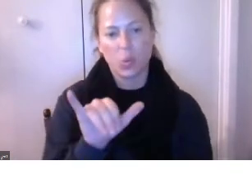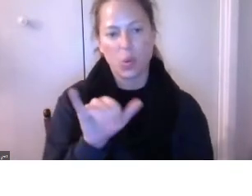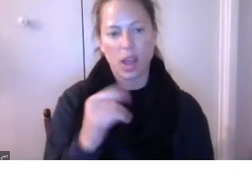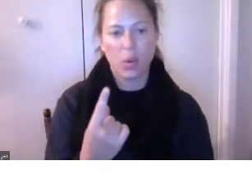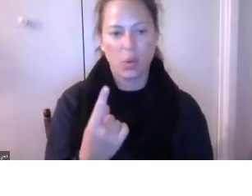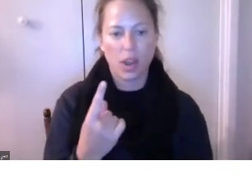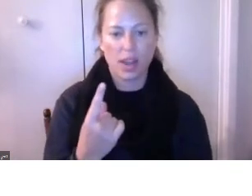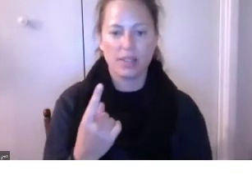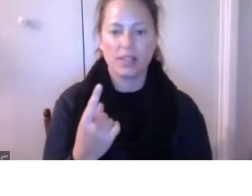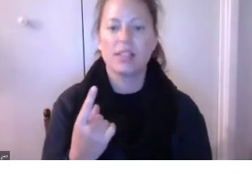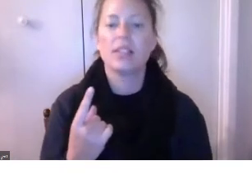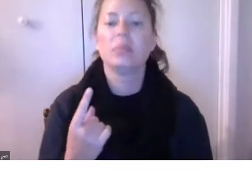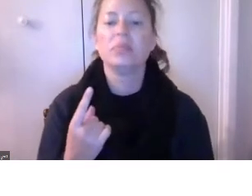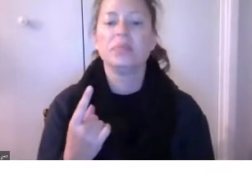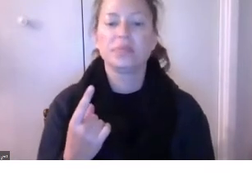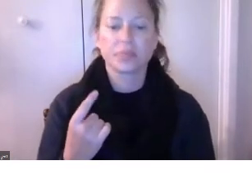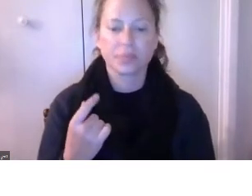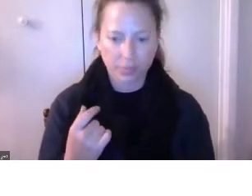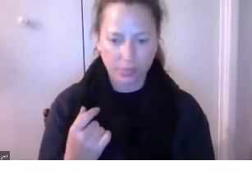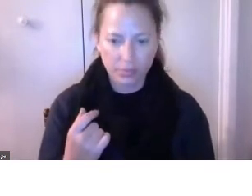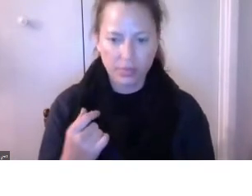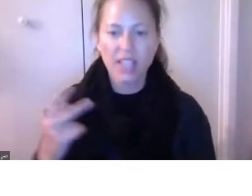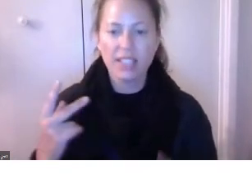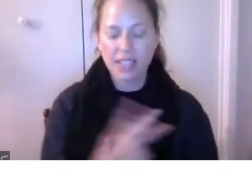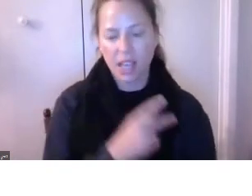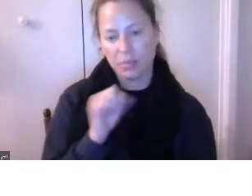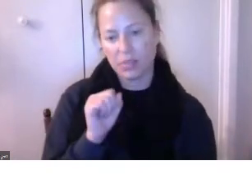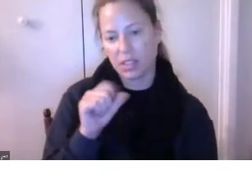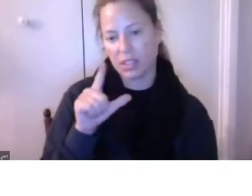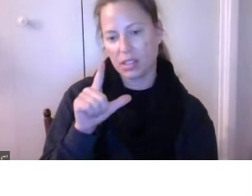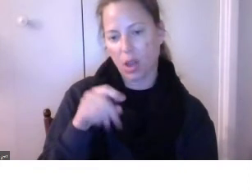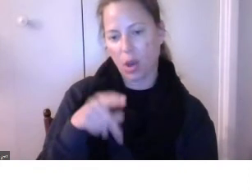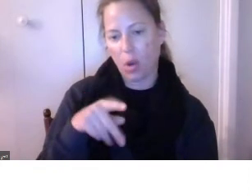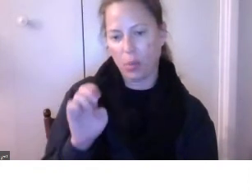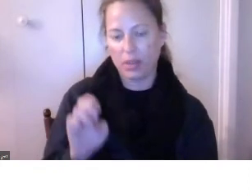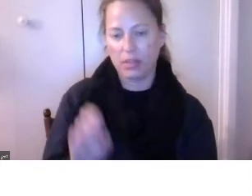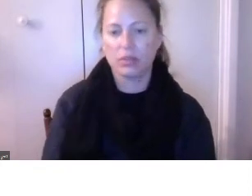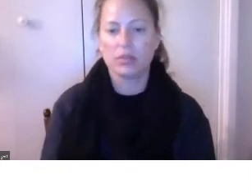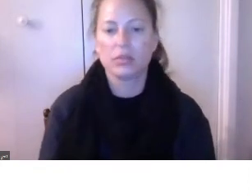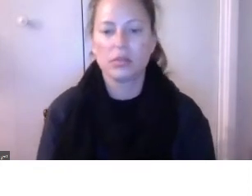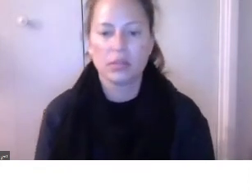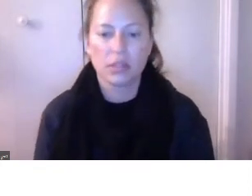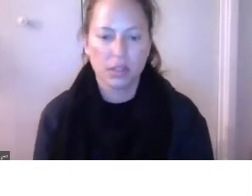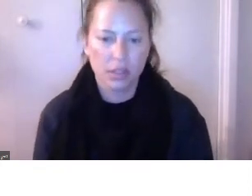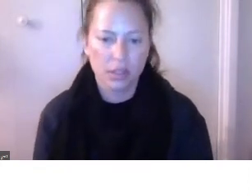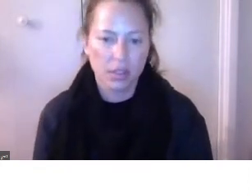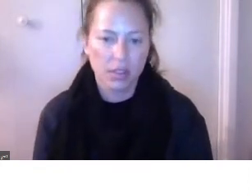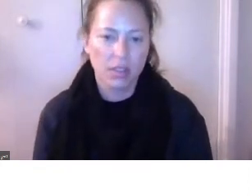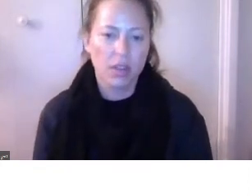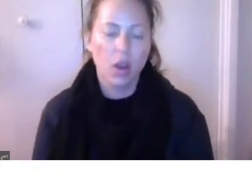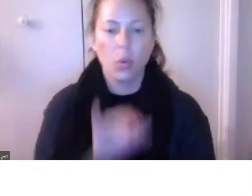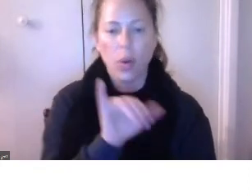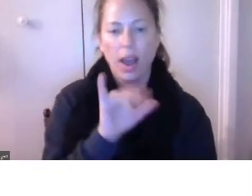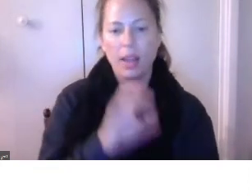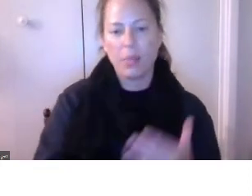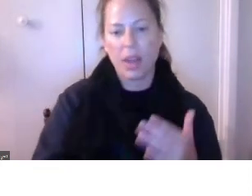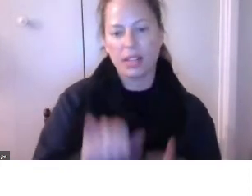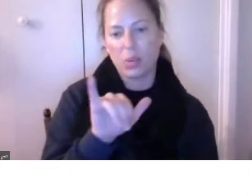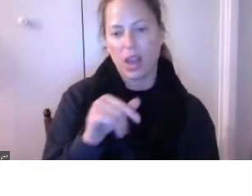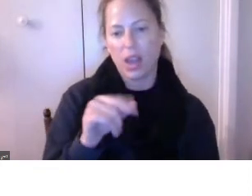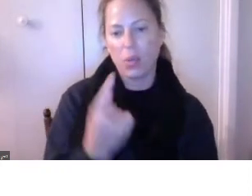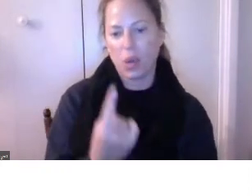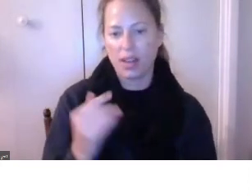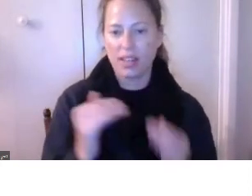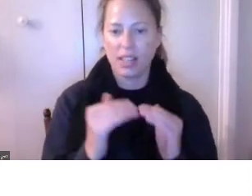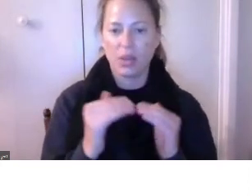slope times x minus x1. Y minus y1 equals m, which is slope,